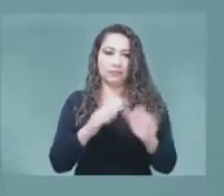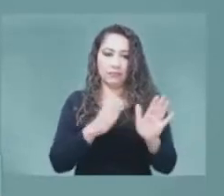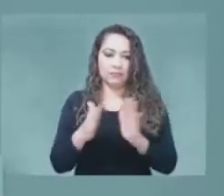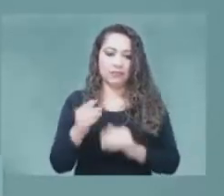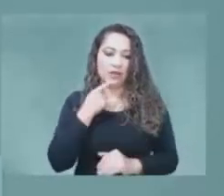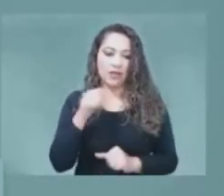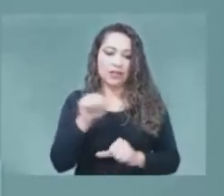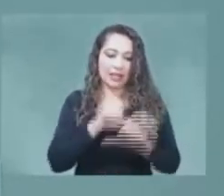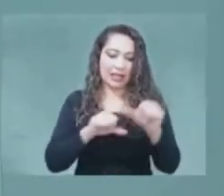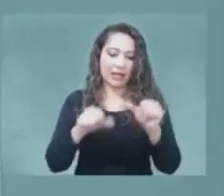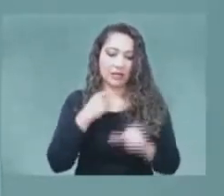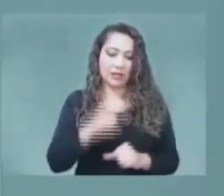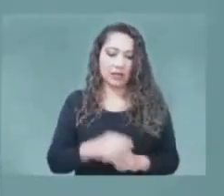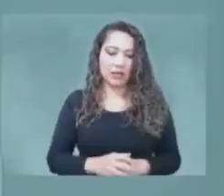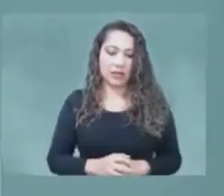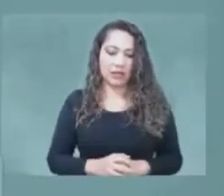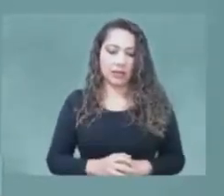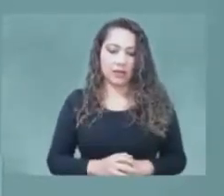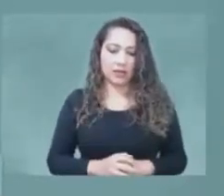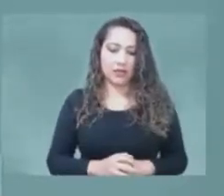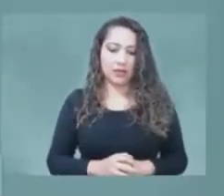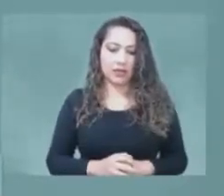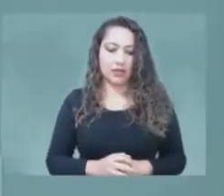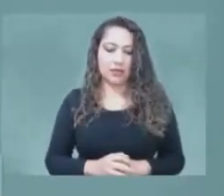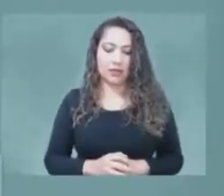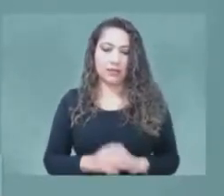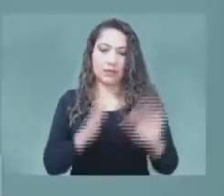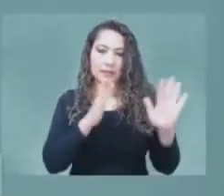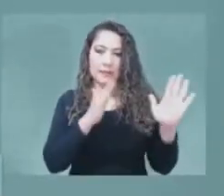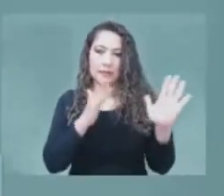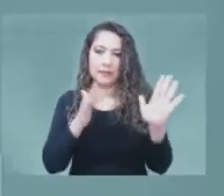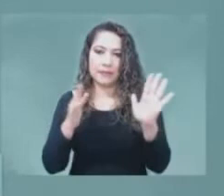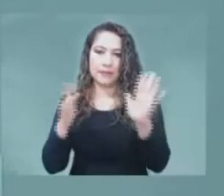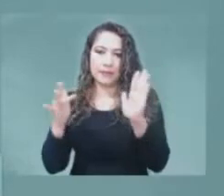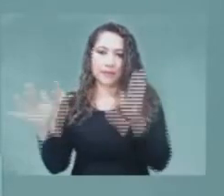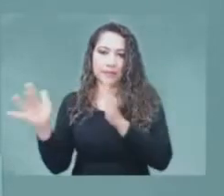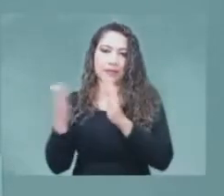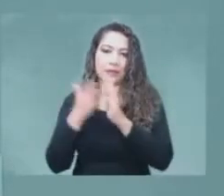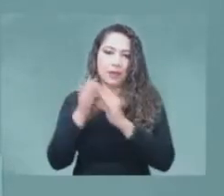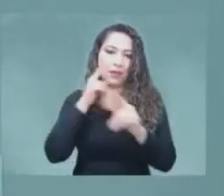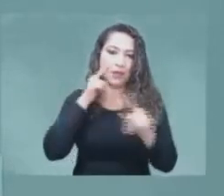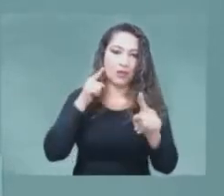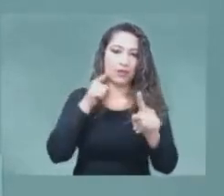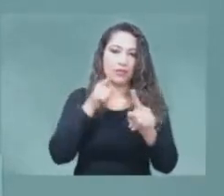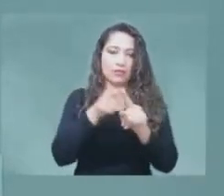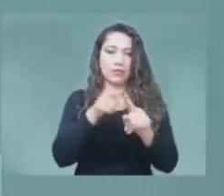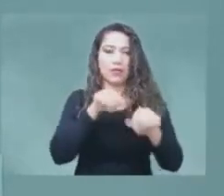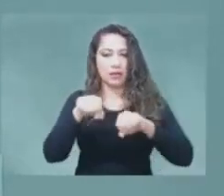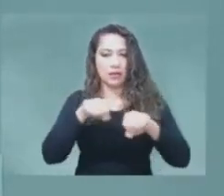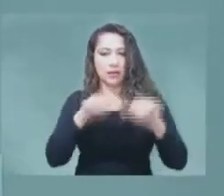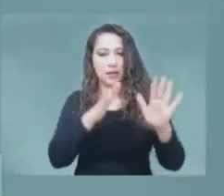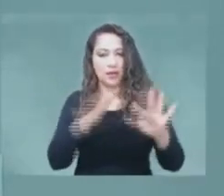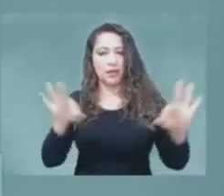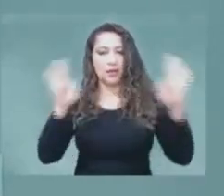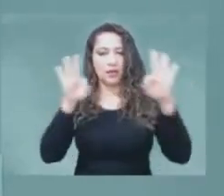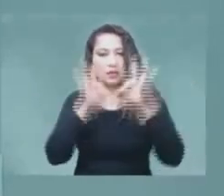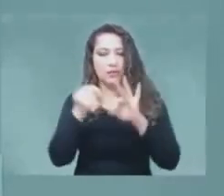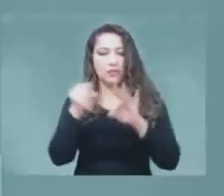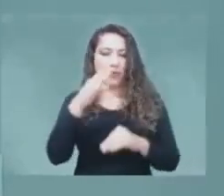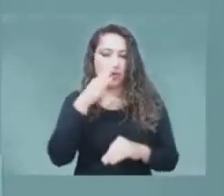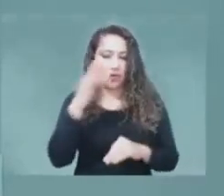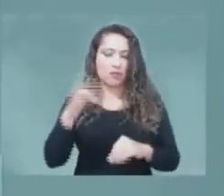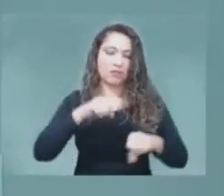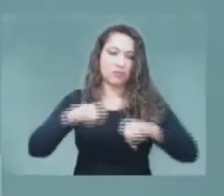that organizes and coordinates the overall work of the telecommunications sector to see that there's a rational